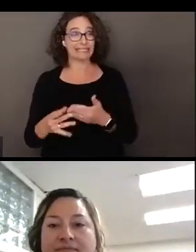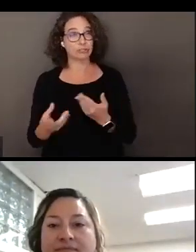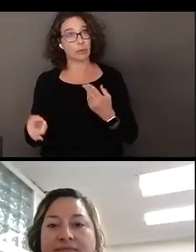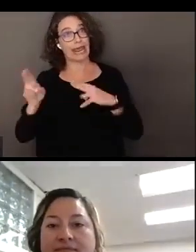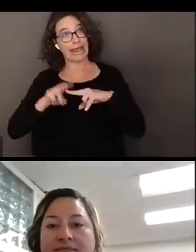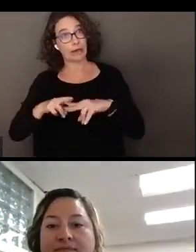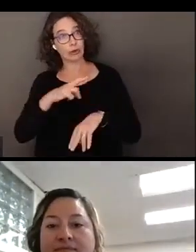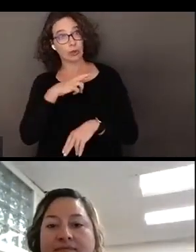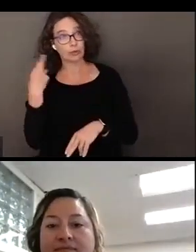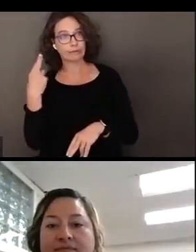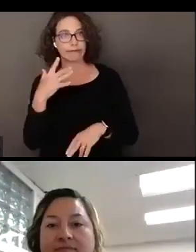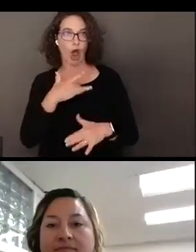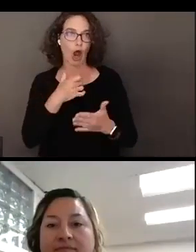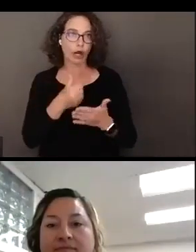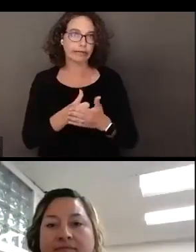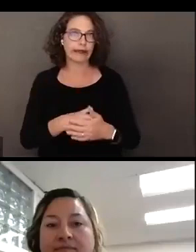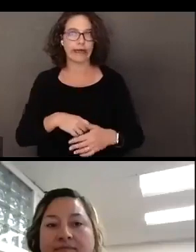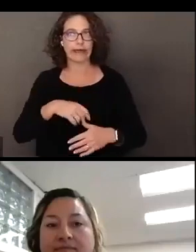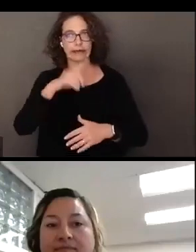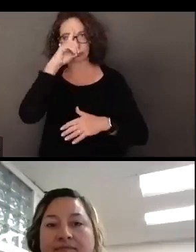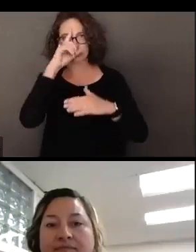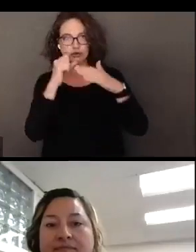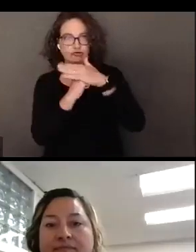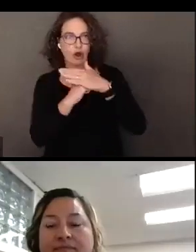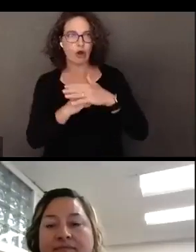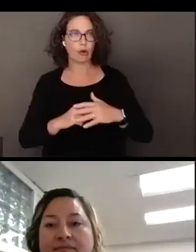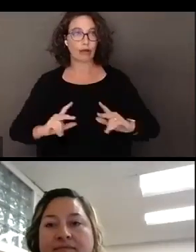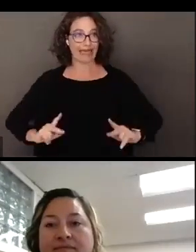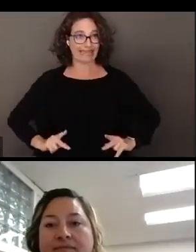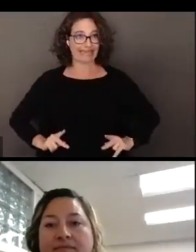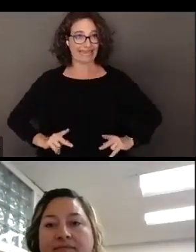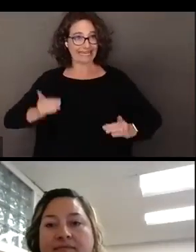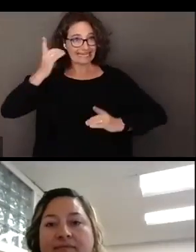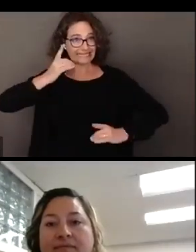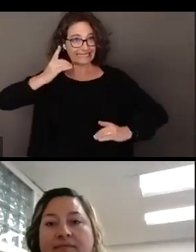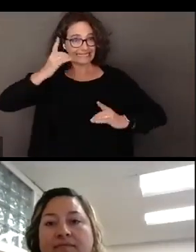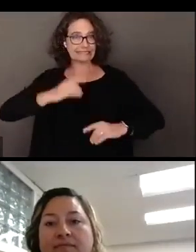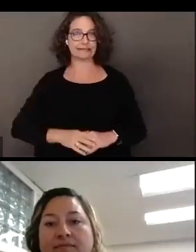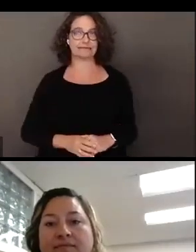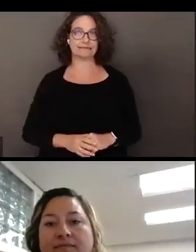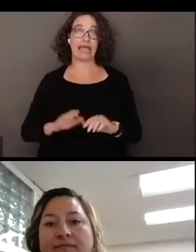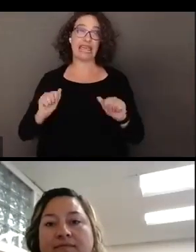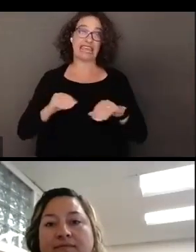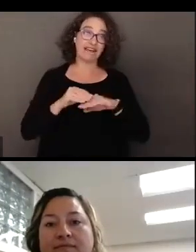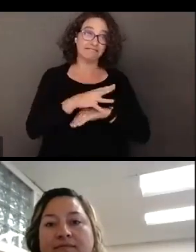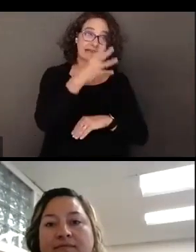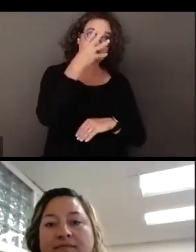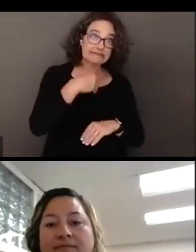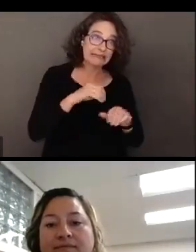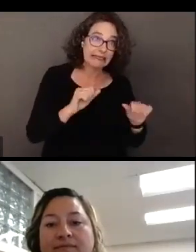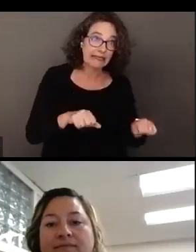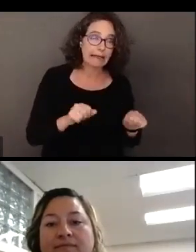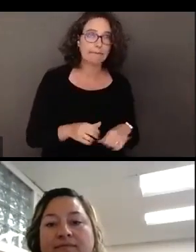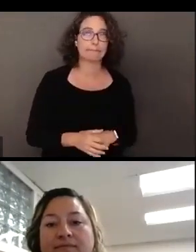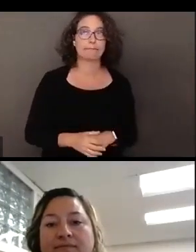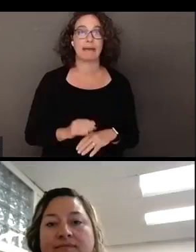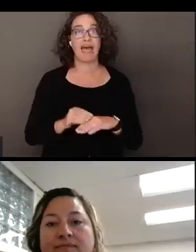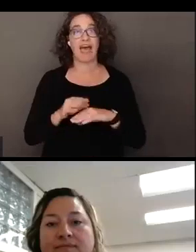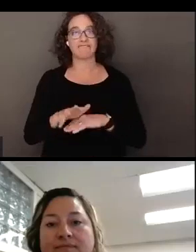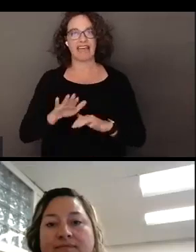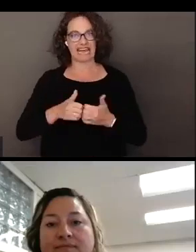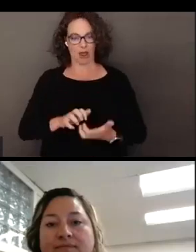heart attack, stroke, kidney disease. It can also affect people's sleep. It can affect people's digestion. And